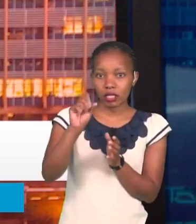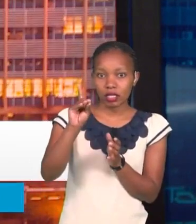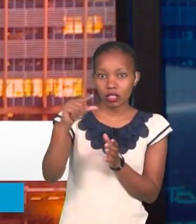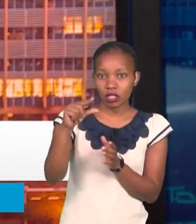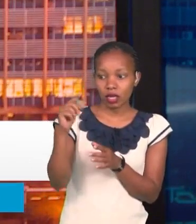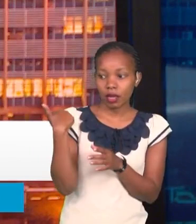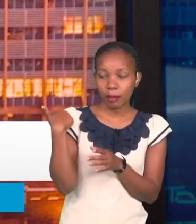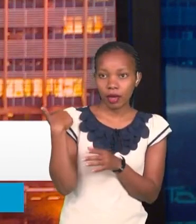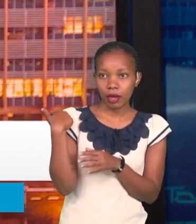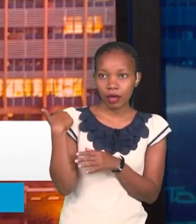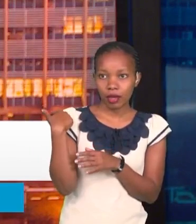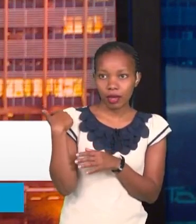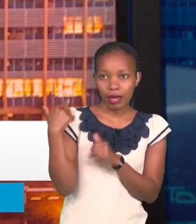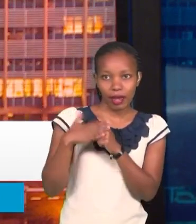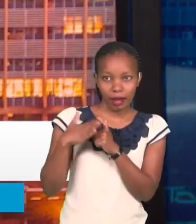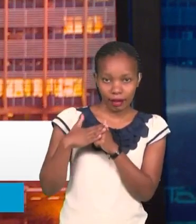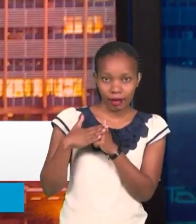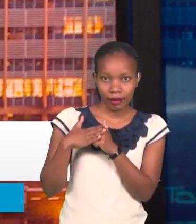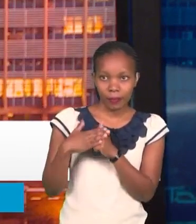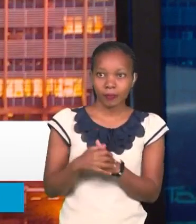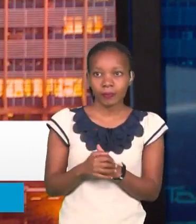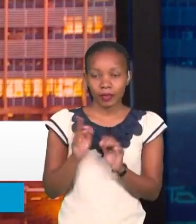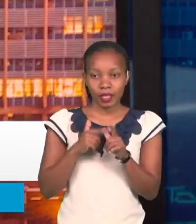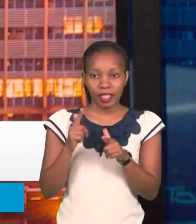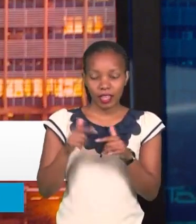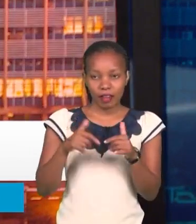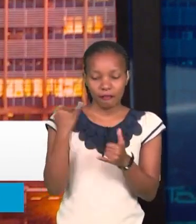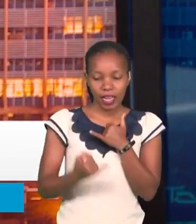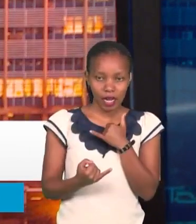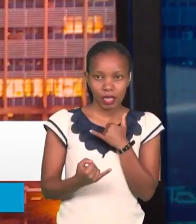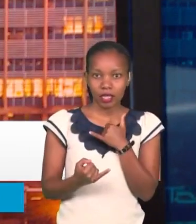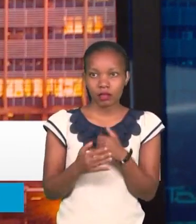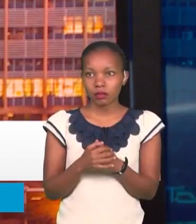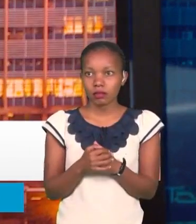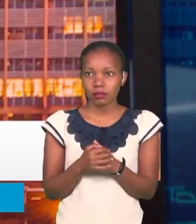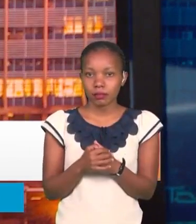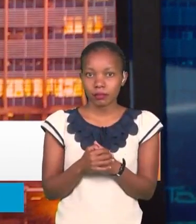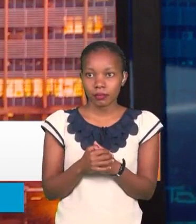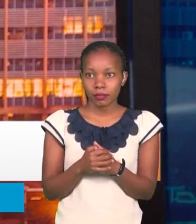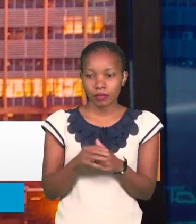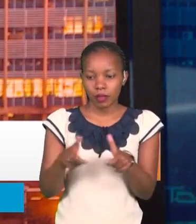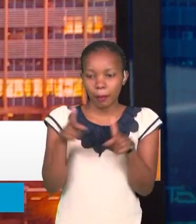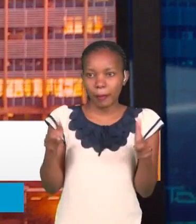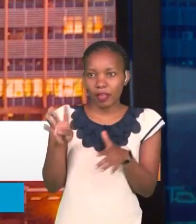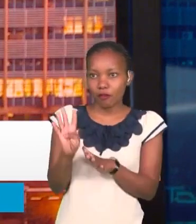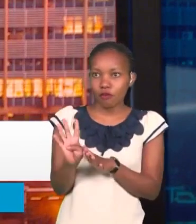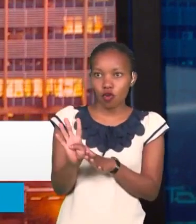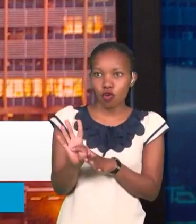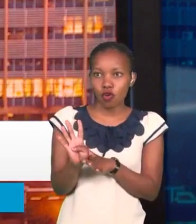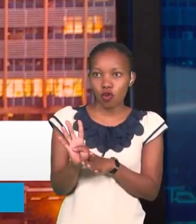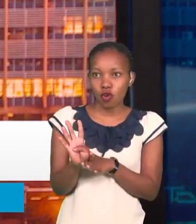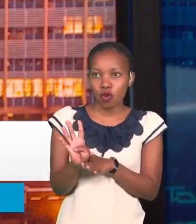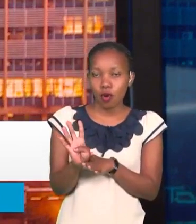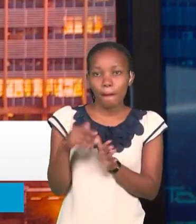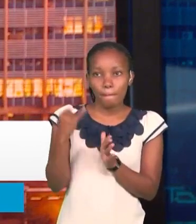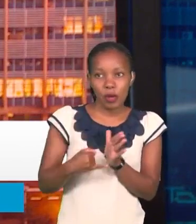and no, 9. Then finally, this big 4 is